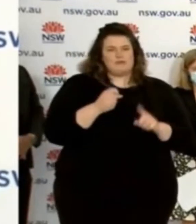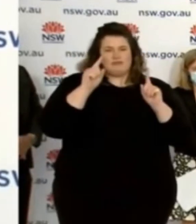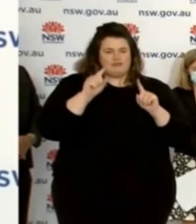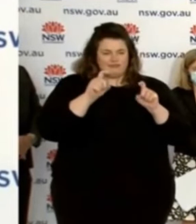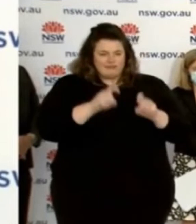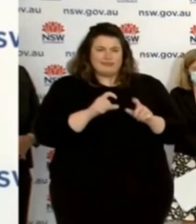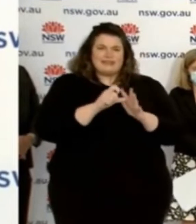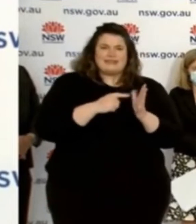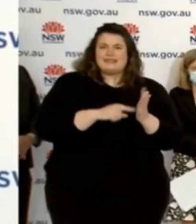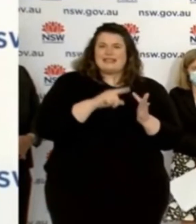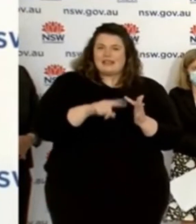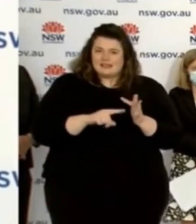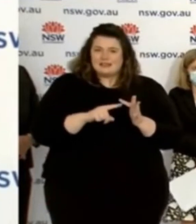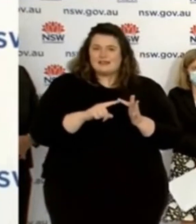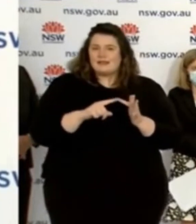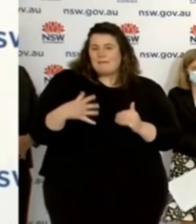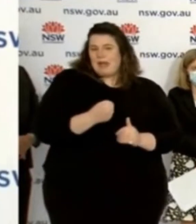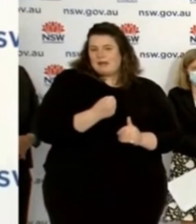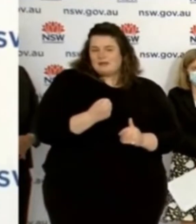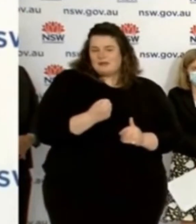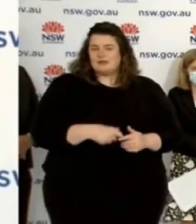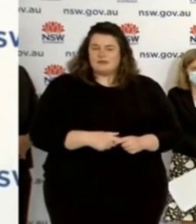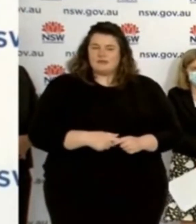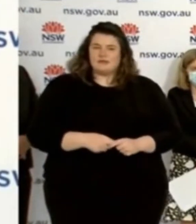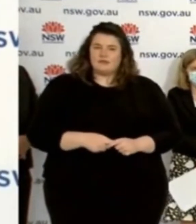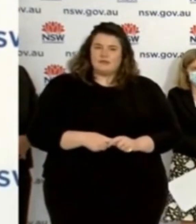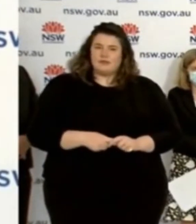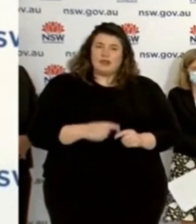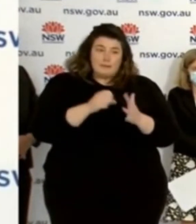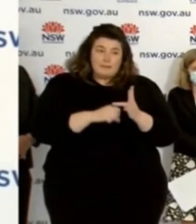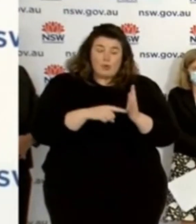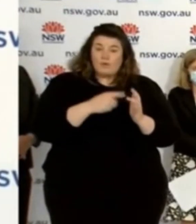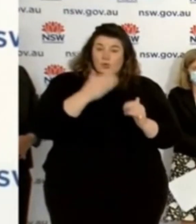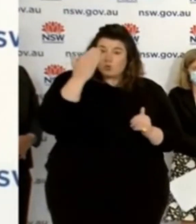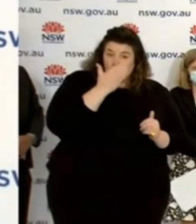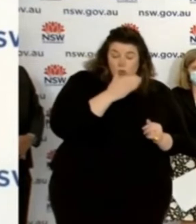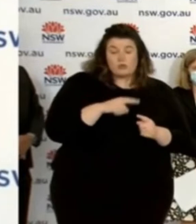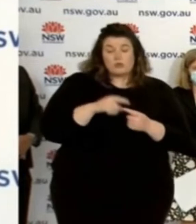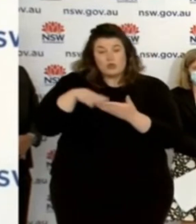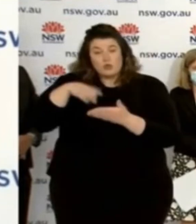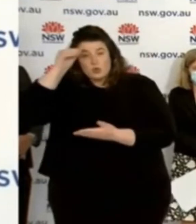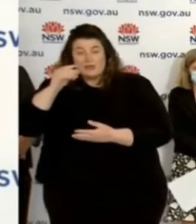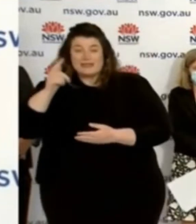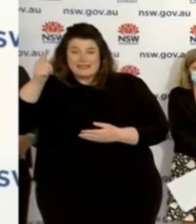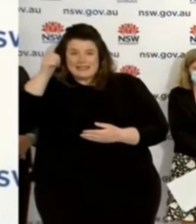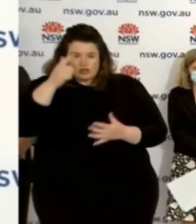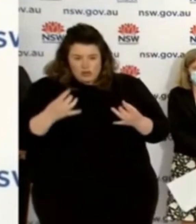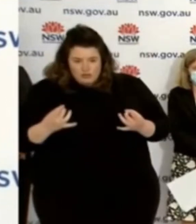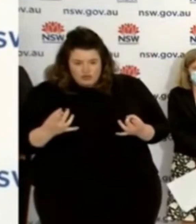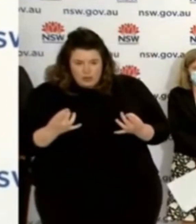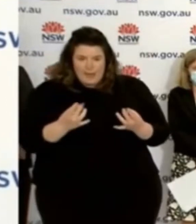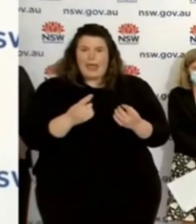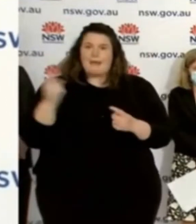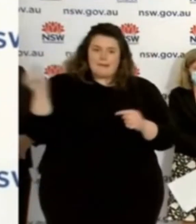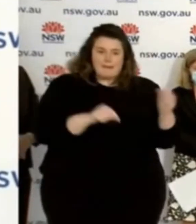because unlike other venues and unlike adult activity, it's really important for school communities, for students and teachers to have a fixed date they